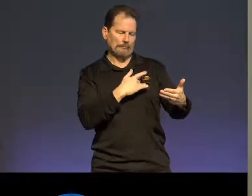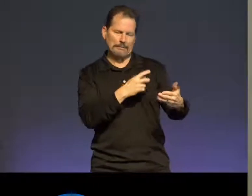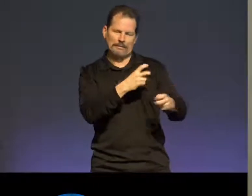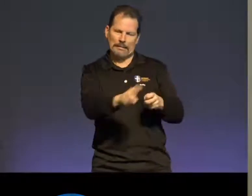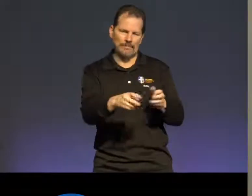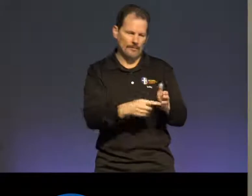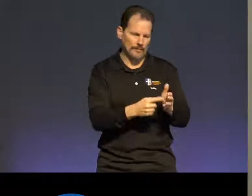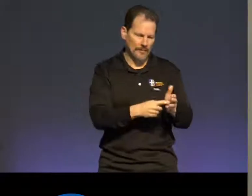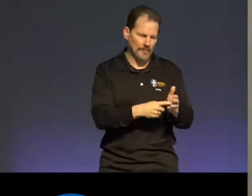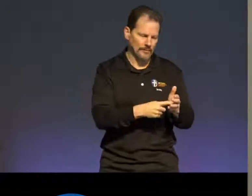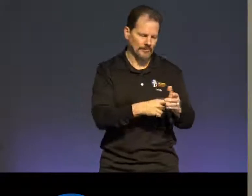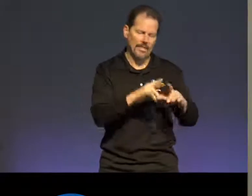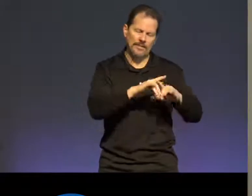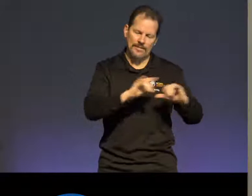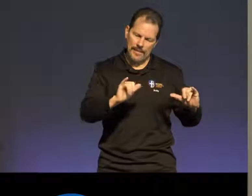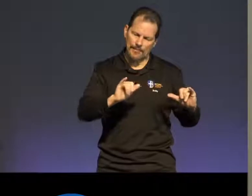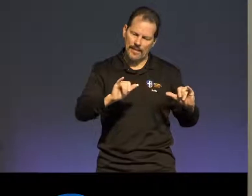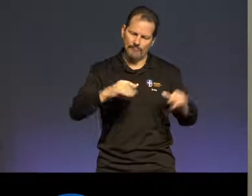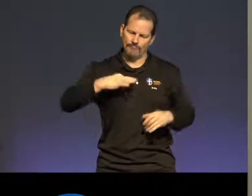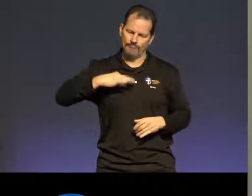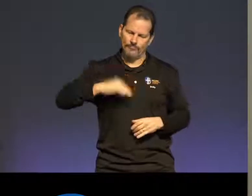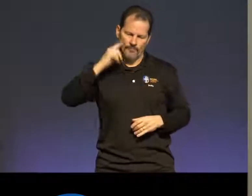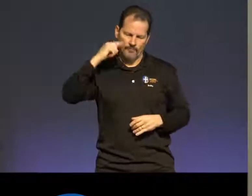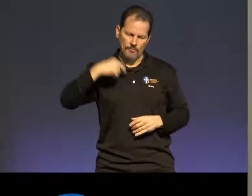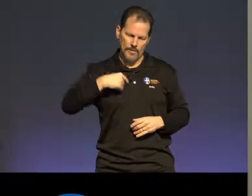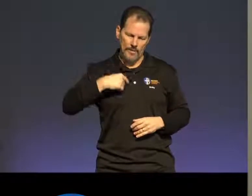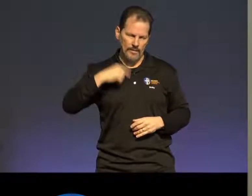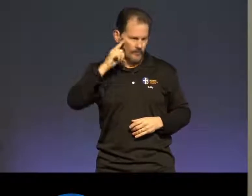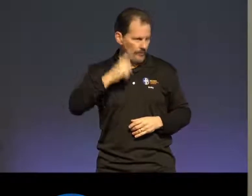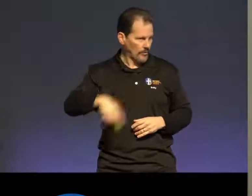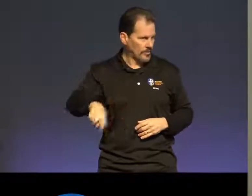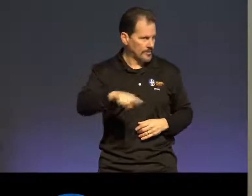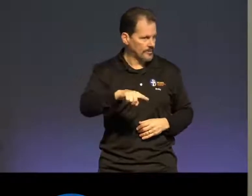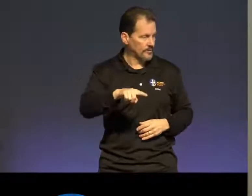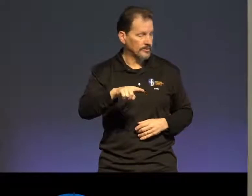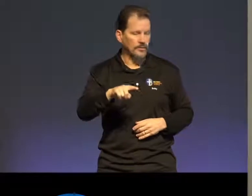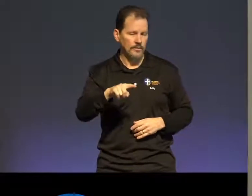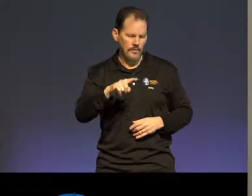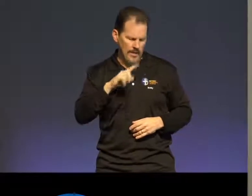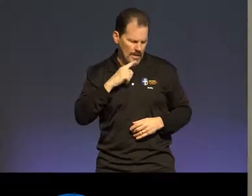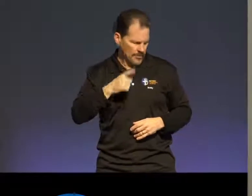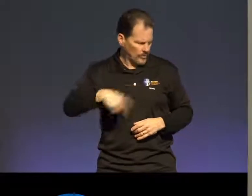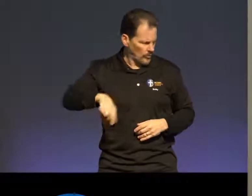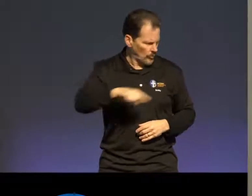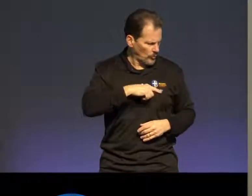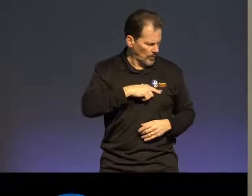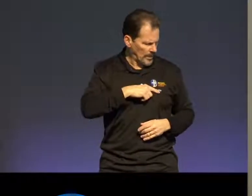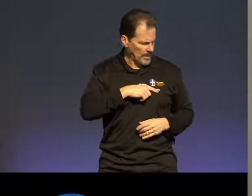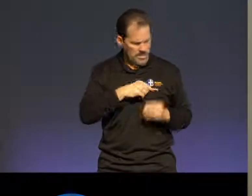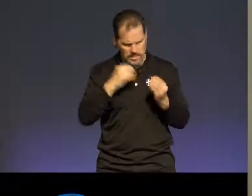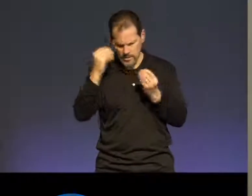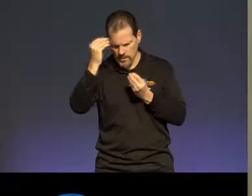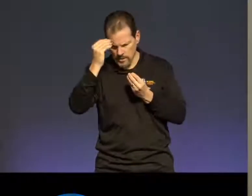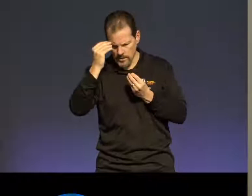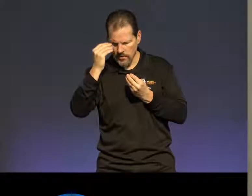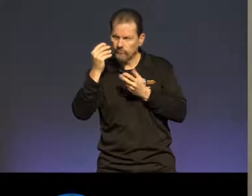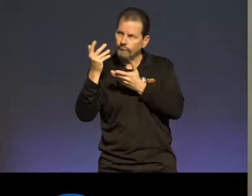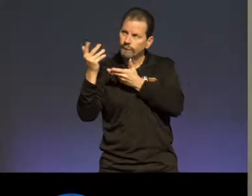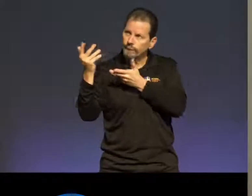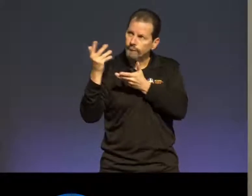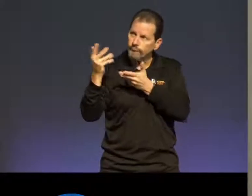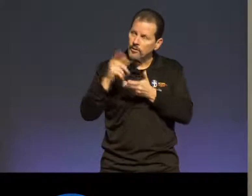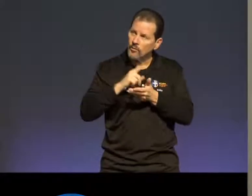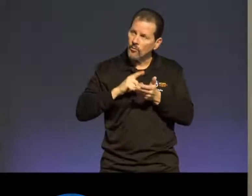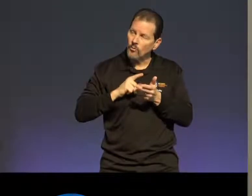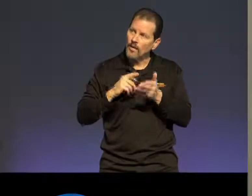I thank you that even as we wrestle with what this means for us, the Lord, you might place in our hearts a vision